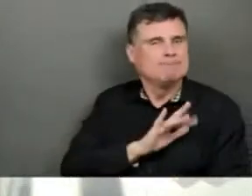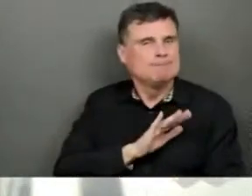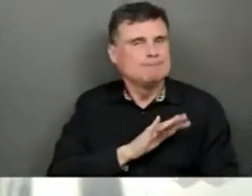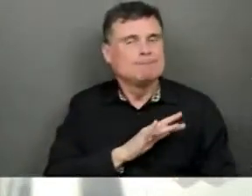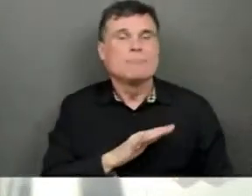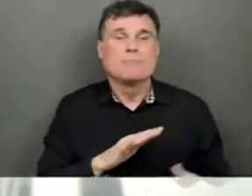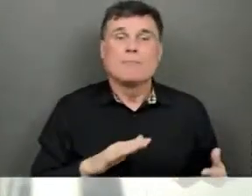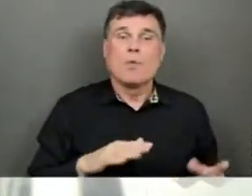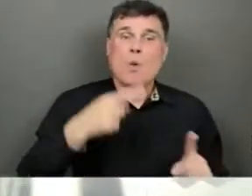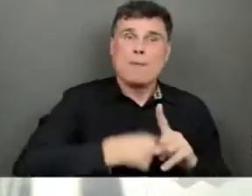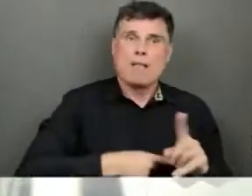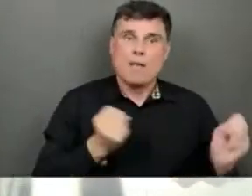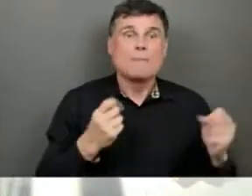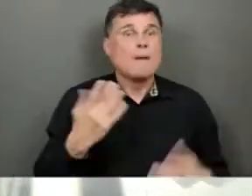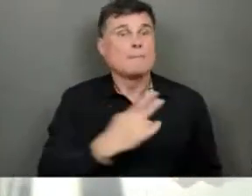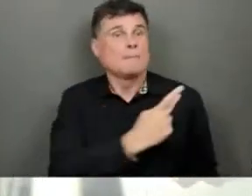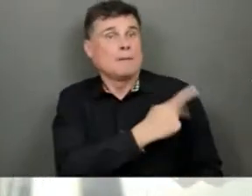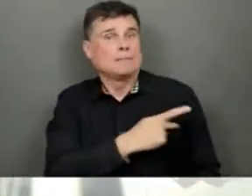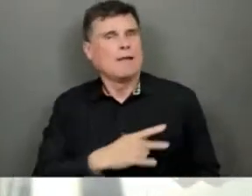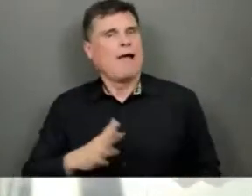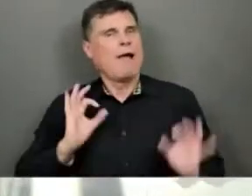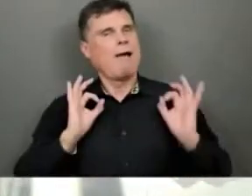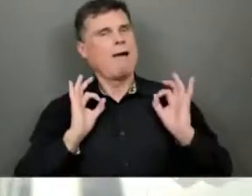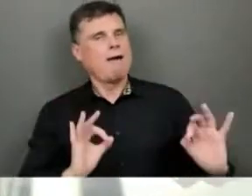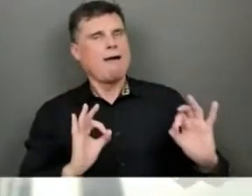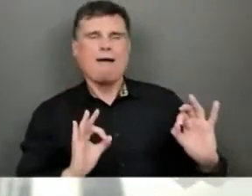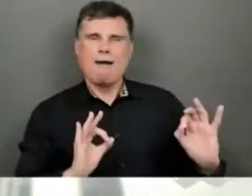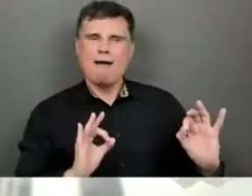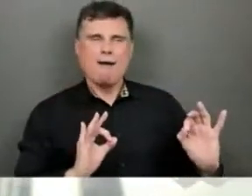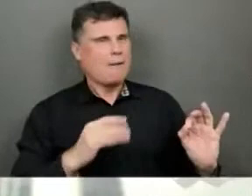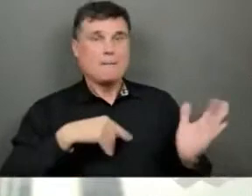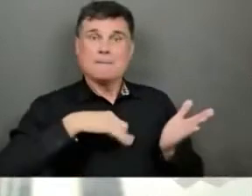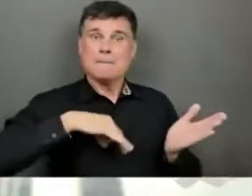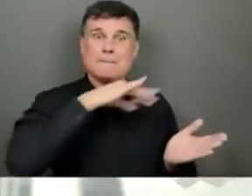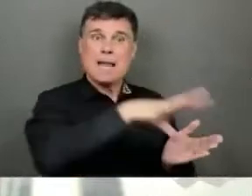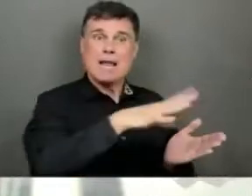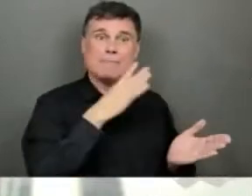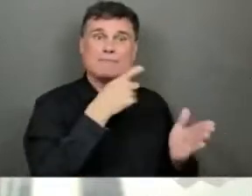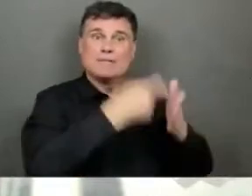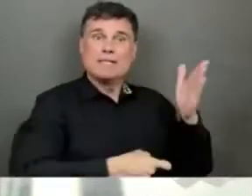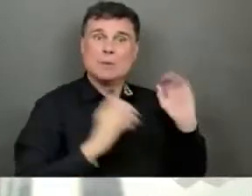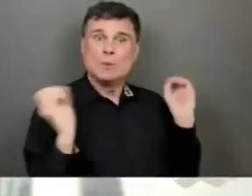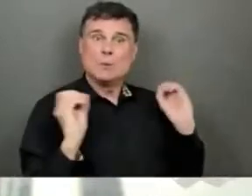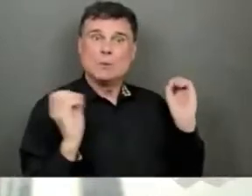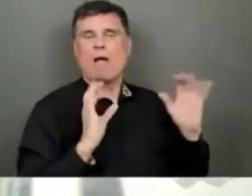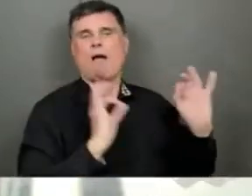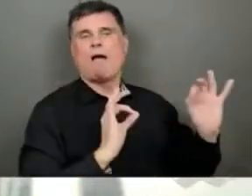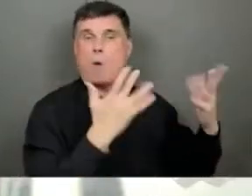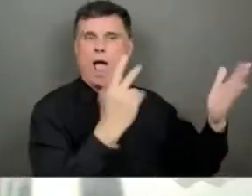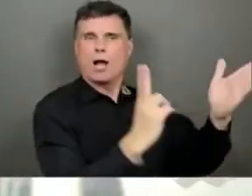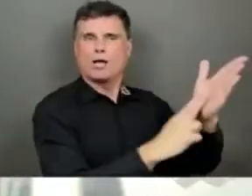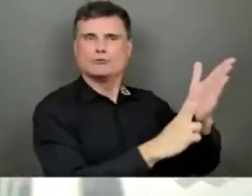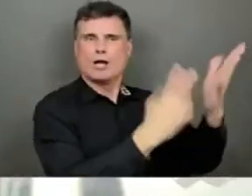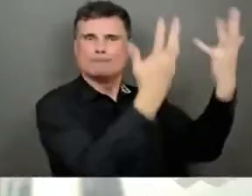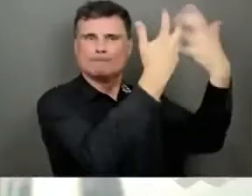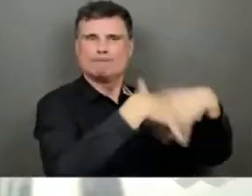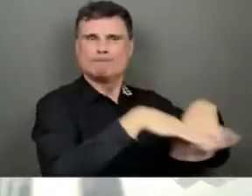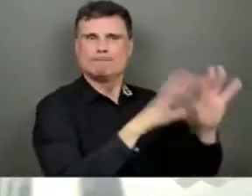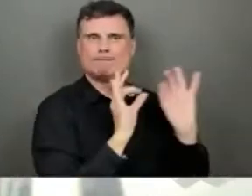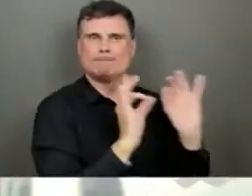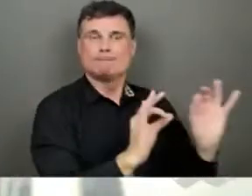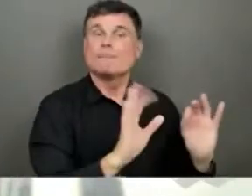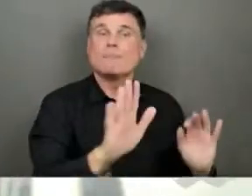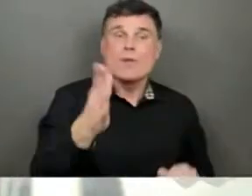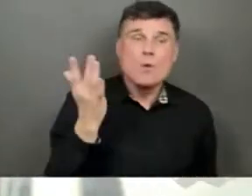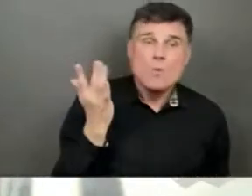patients, and the reason we've seen so many doctors join already is because we worked